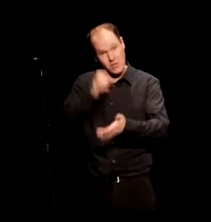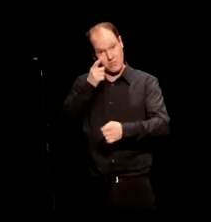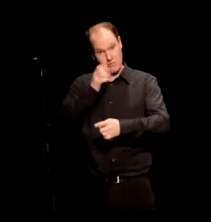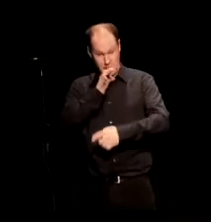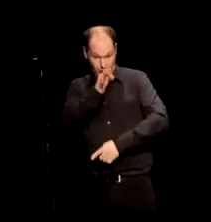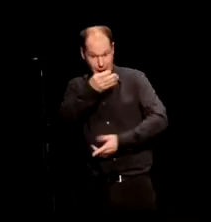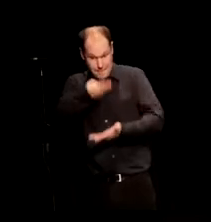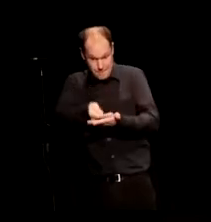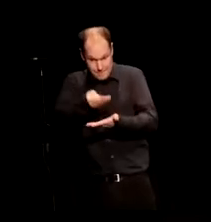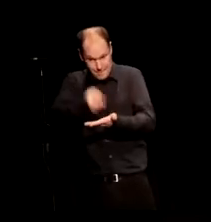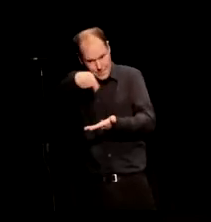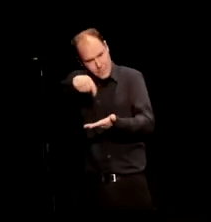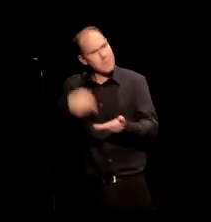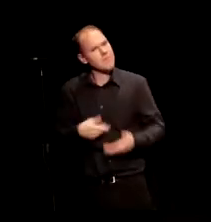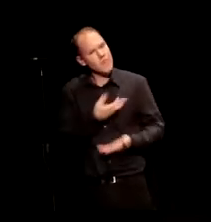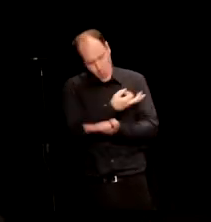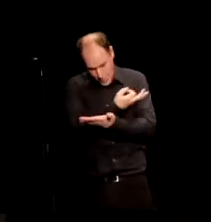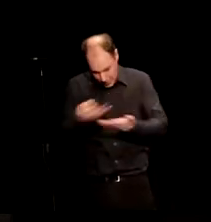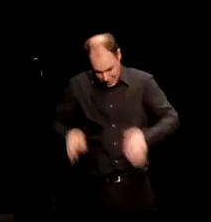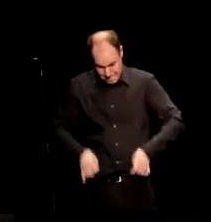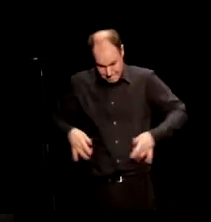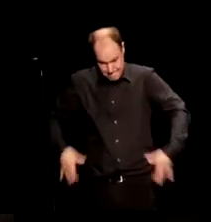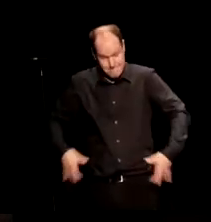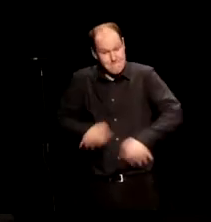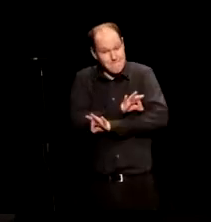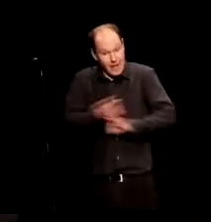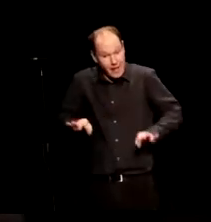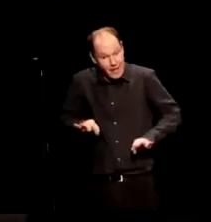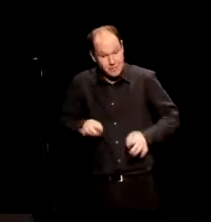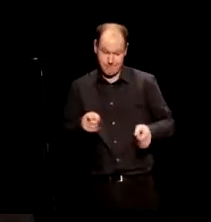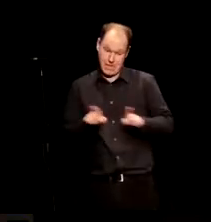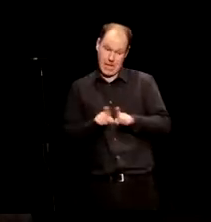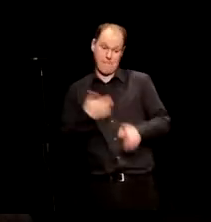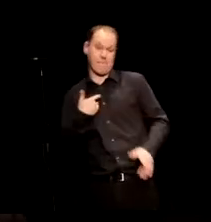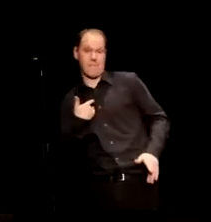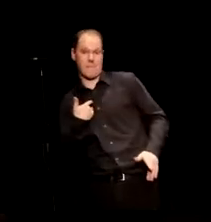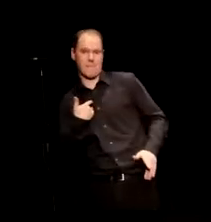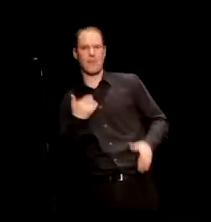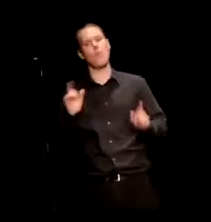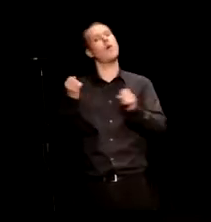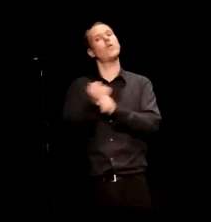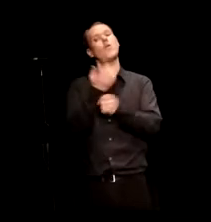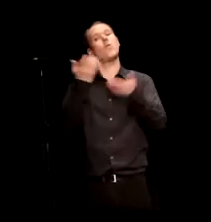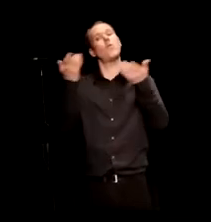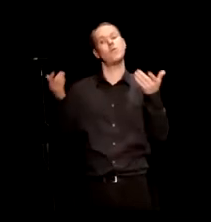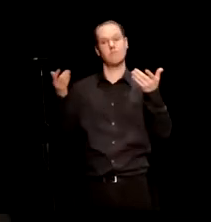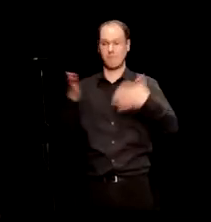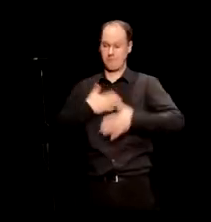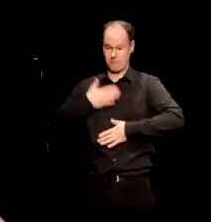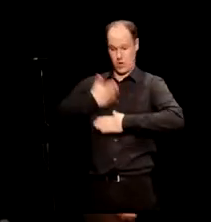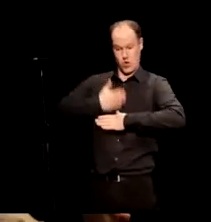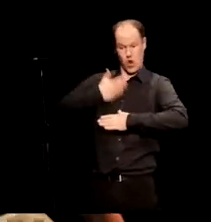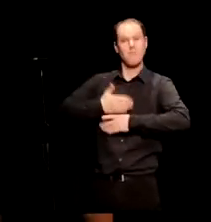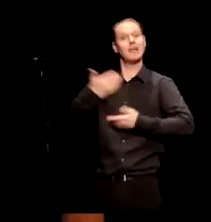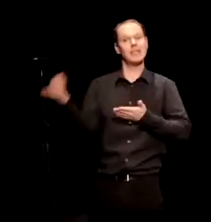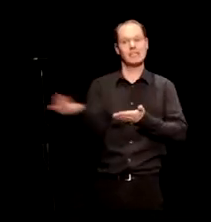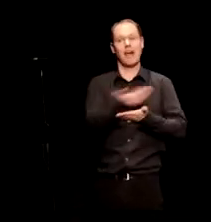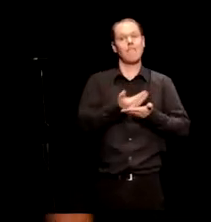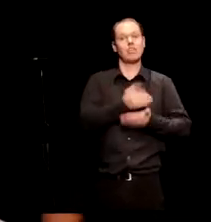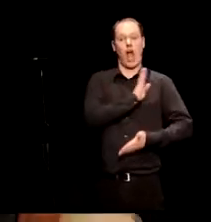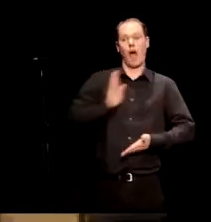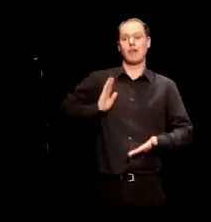anything else. You haven't got a cent, and neither have I. Now, what are we going to do? Well, I'm going to keep my job at Salvation